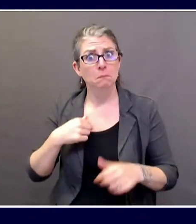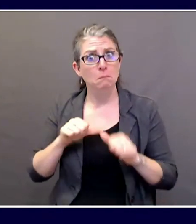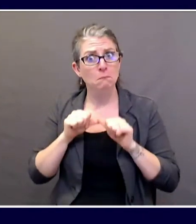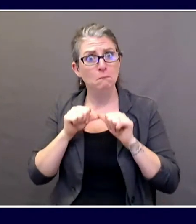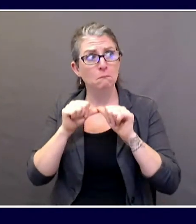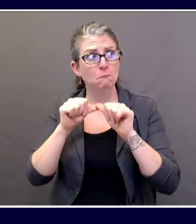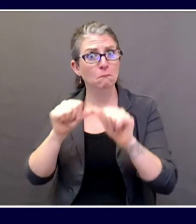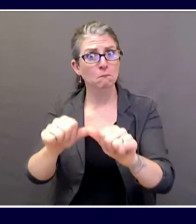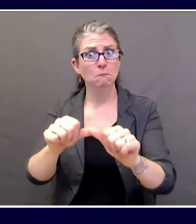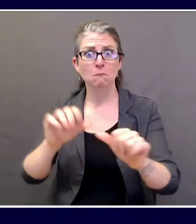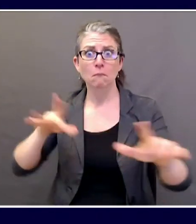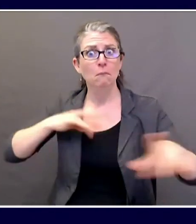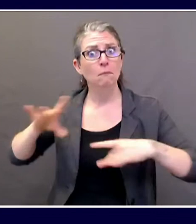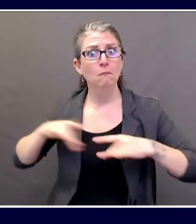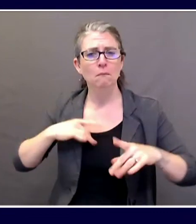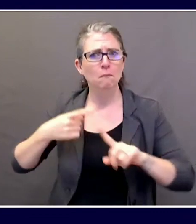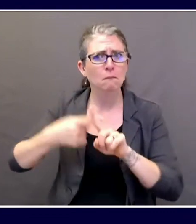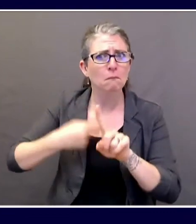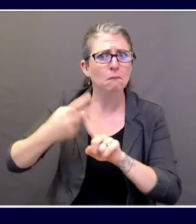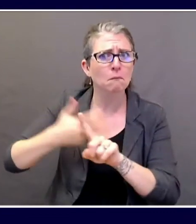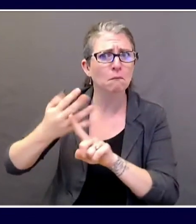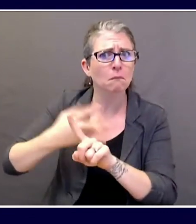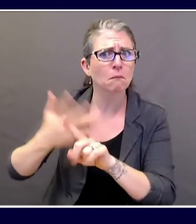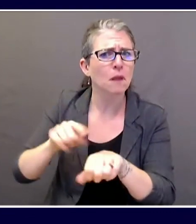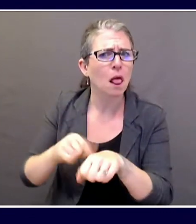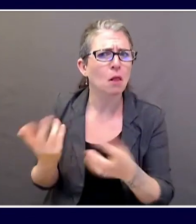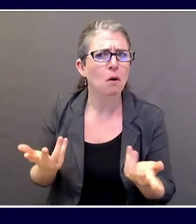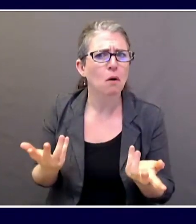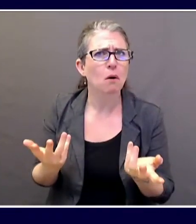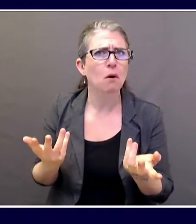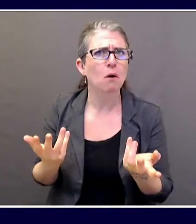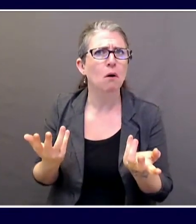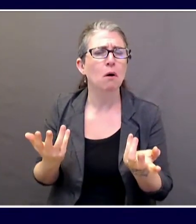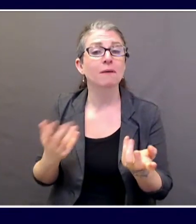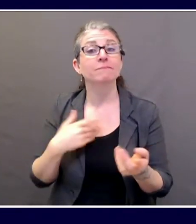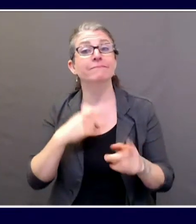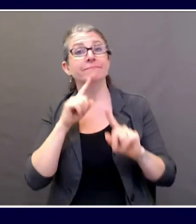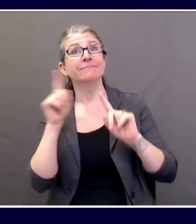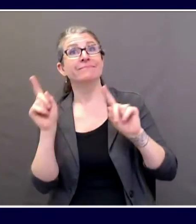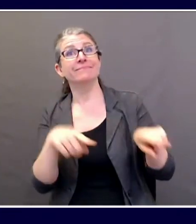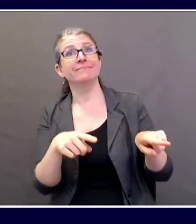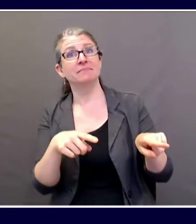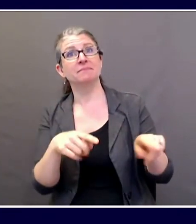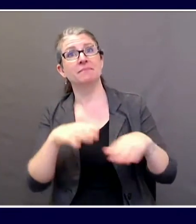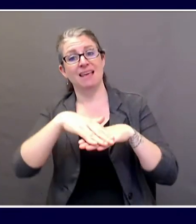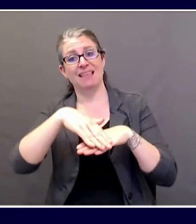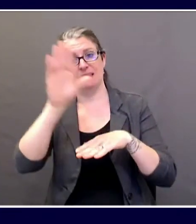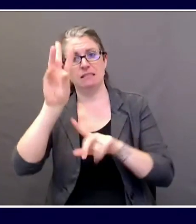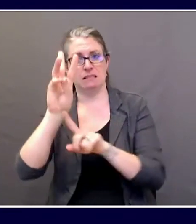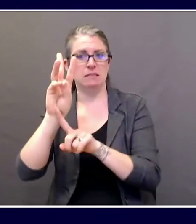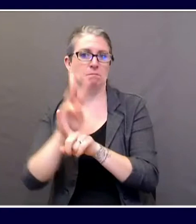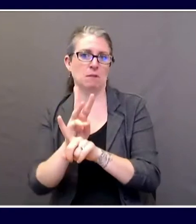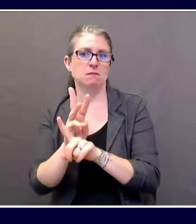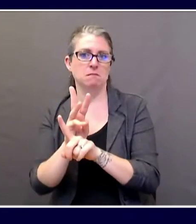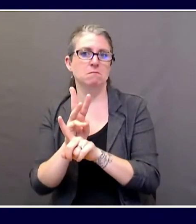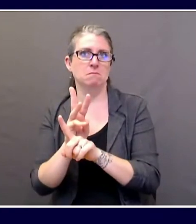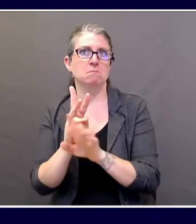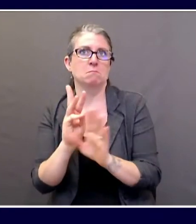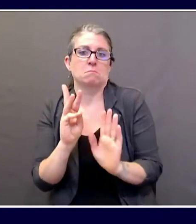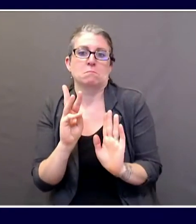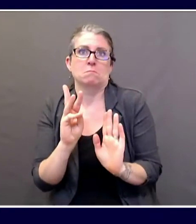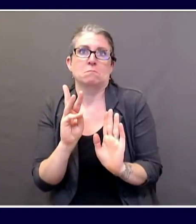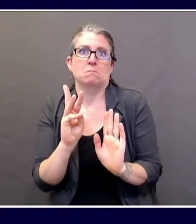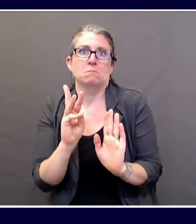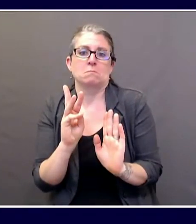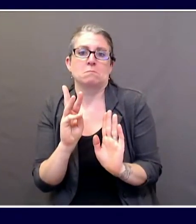there is at least for 6 months. This doesn't mean only 6 months, it means at least 6